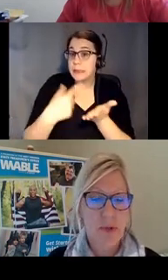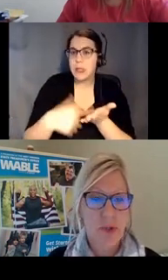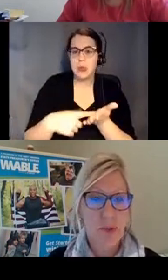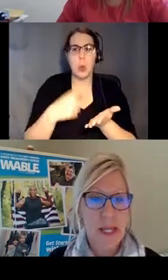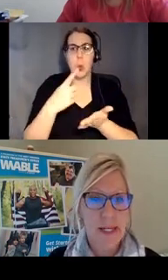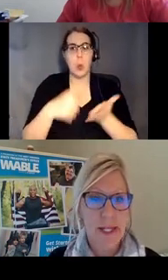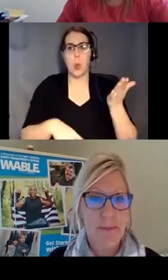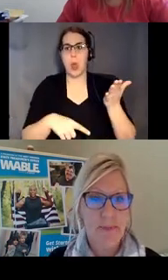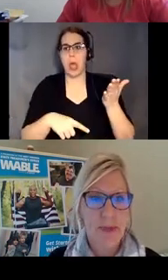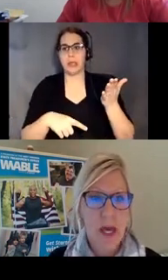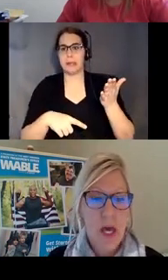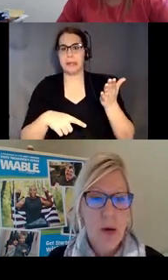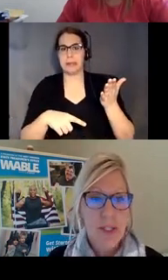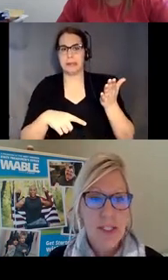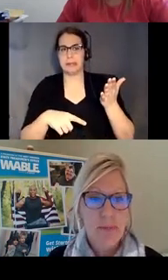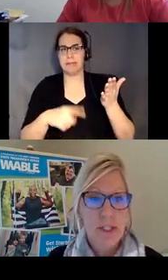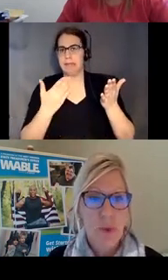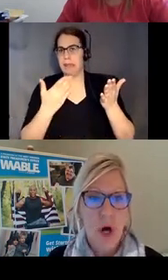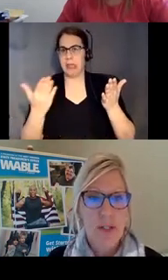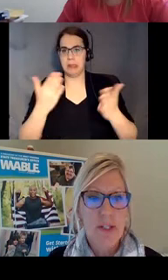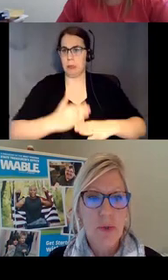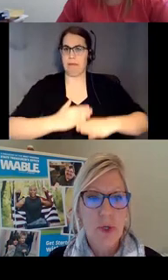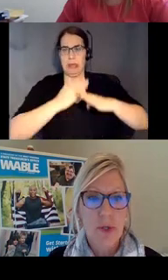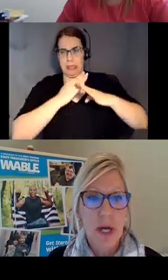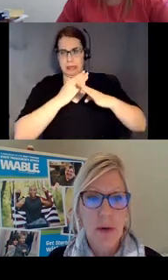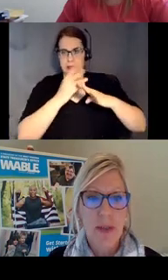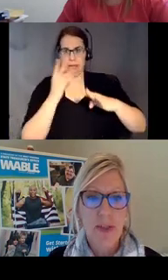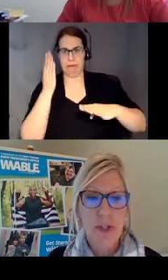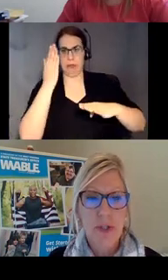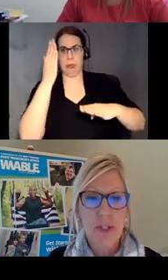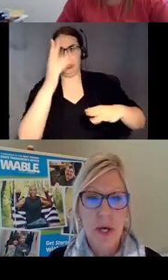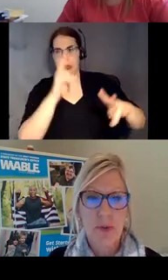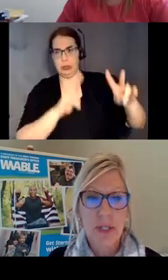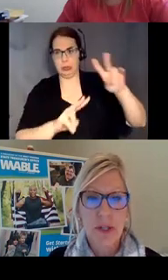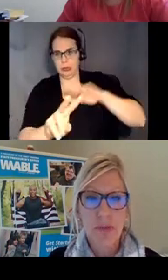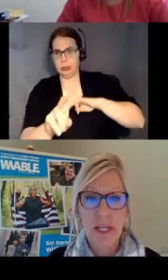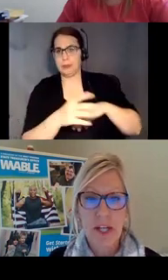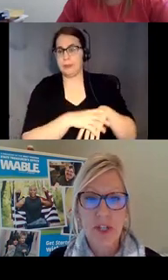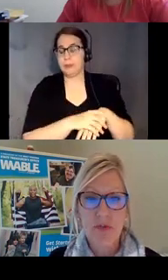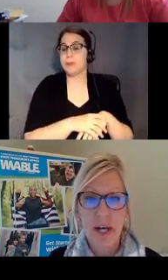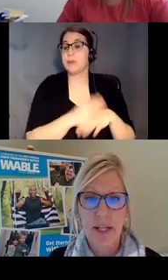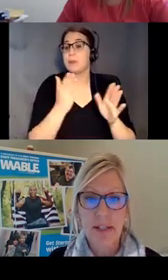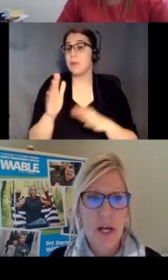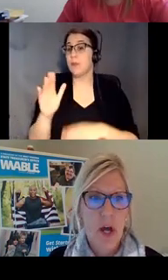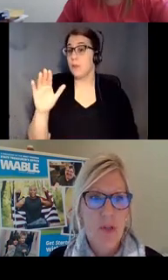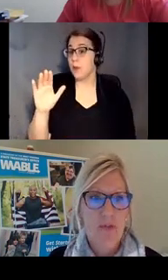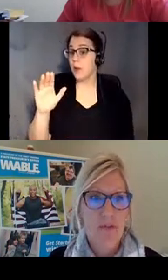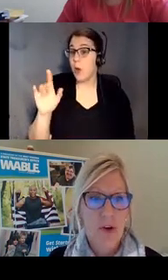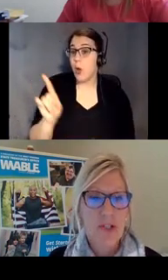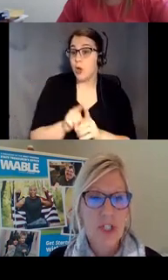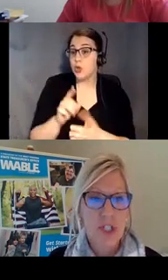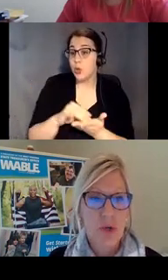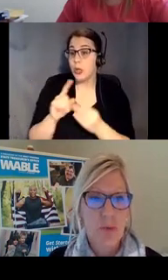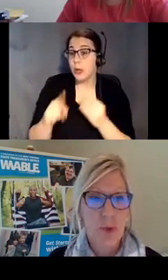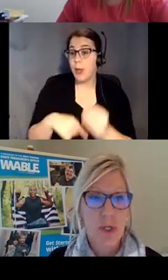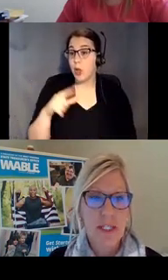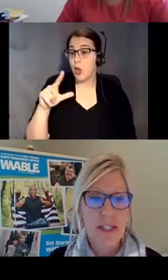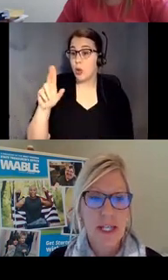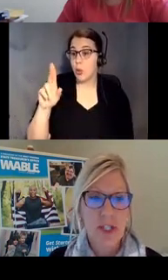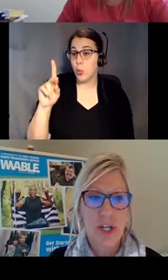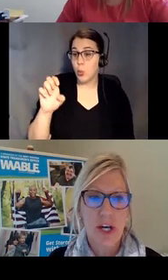considering future planning. Participants will also learn about the Luke Stone Illumination Fund, the first